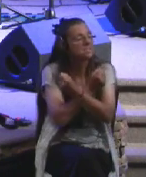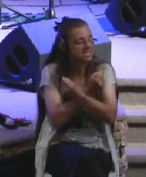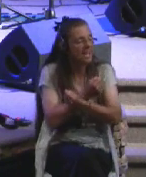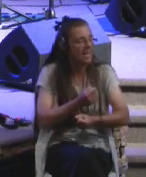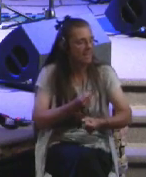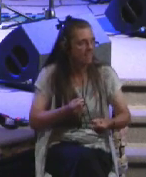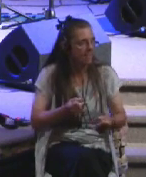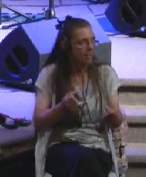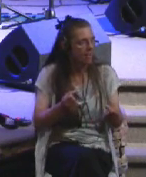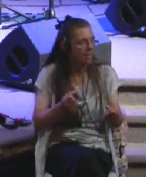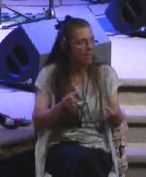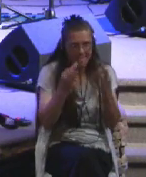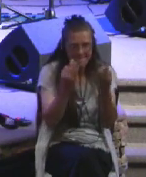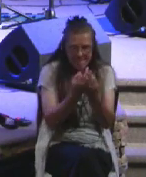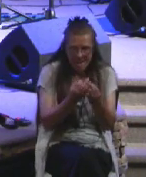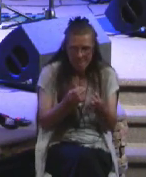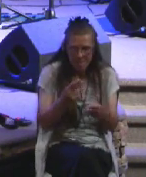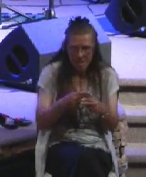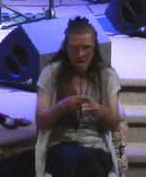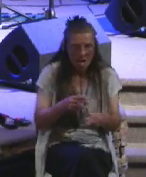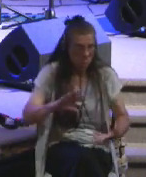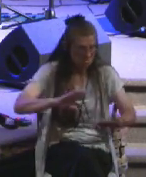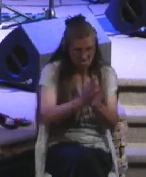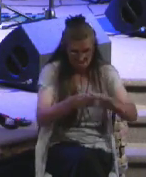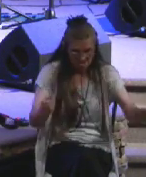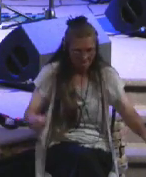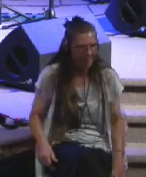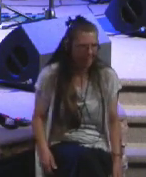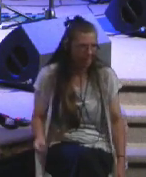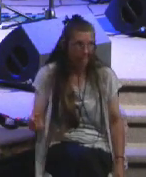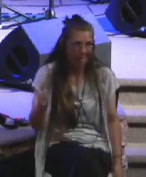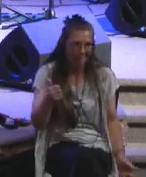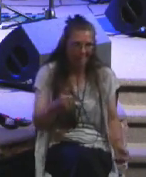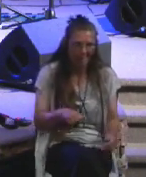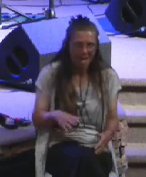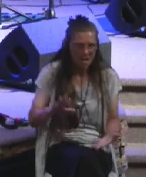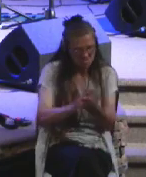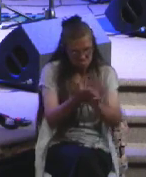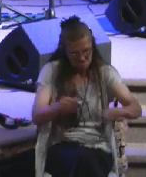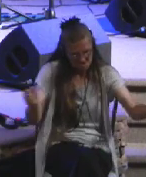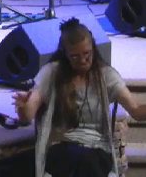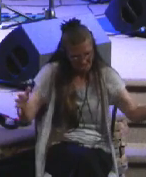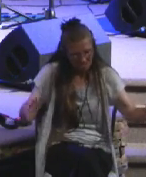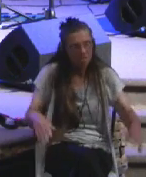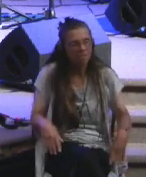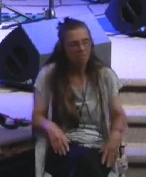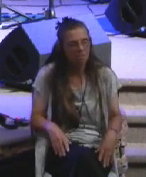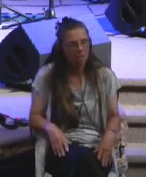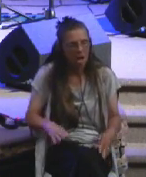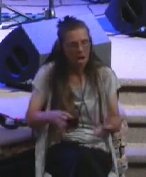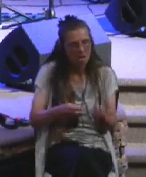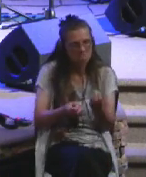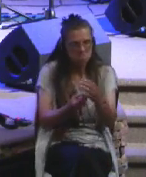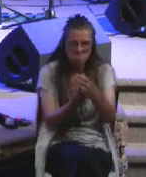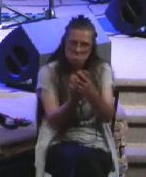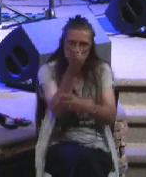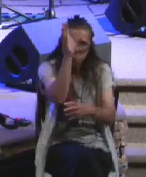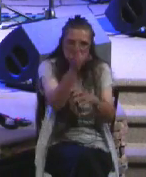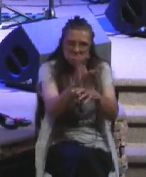am I going to do it? I'm going to kill her. Yeah, that saves the family name. I don't get that. I'm going to kill her, and that's going to save the family name. I'm going to burn her at the